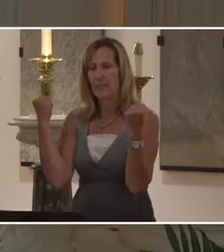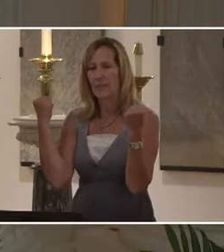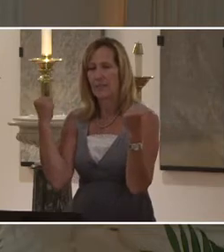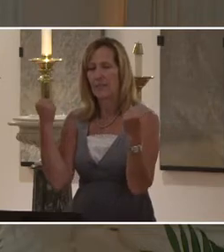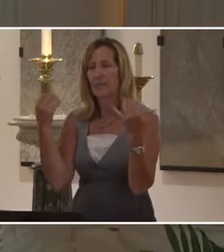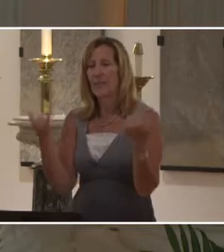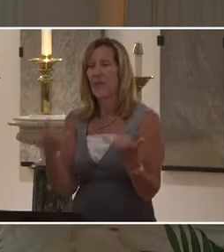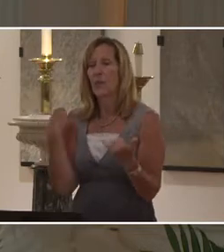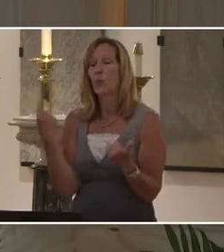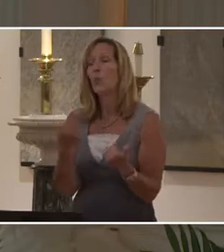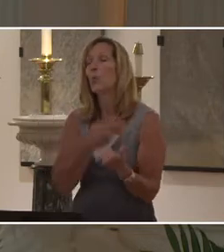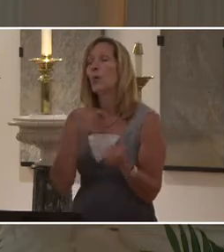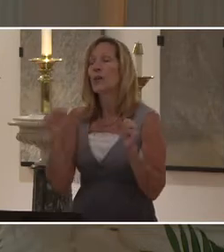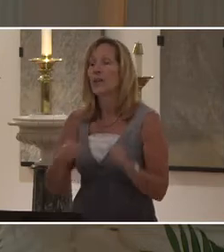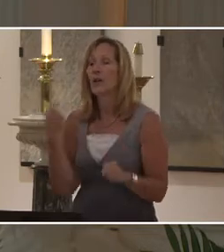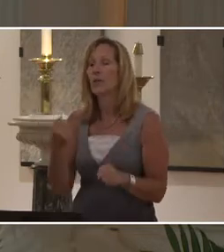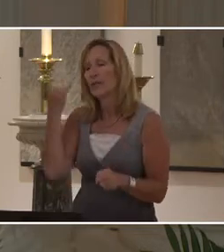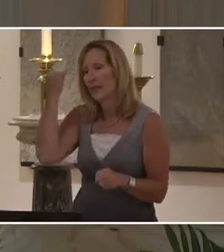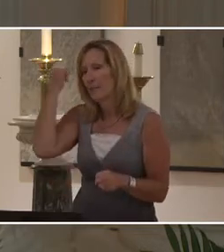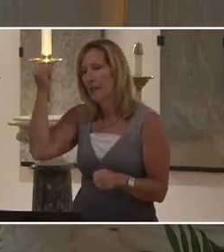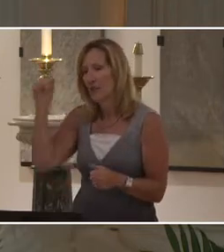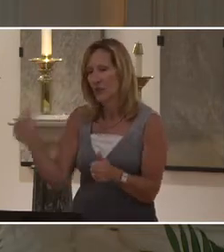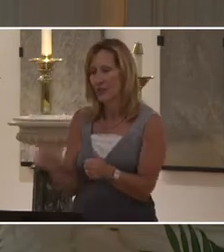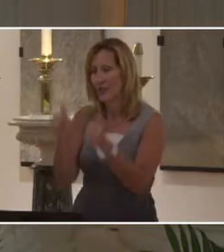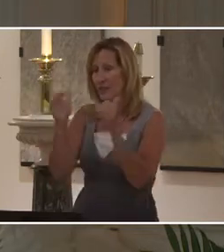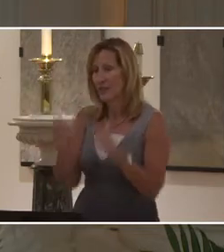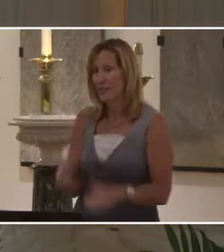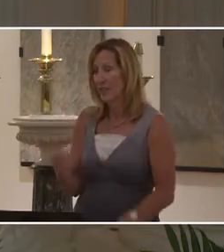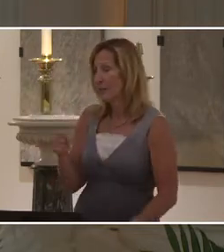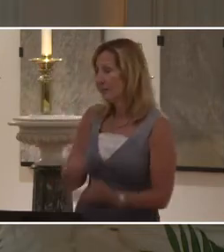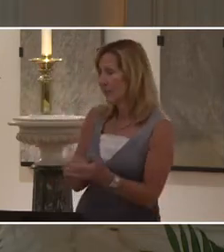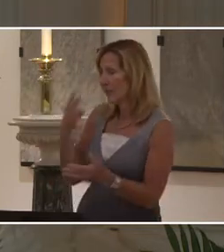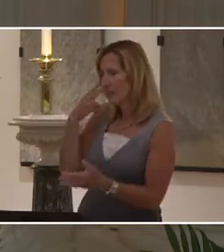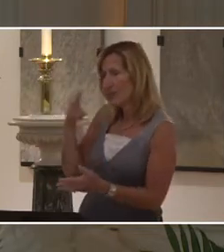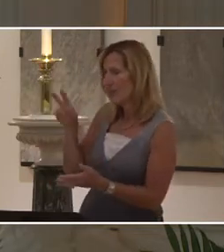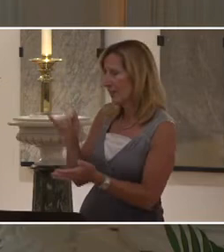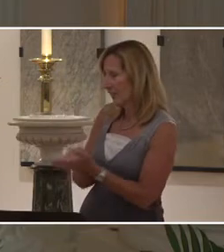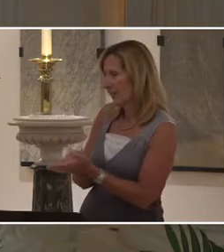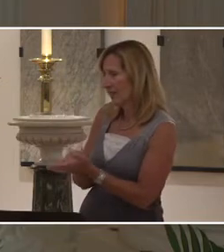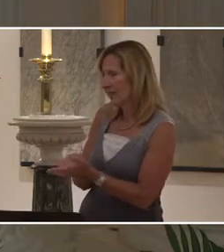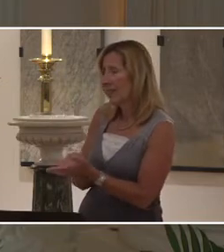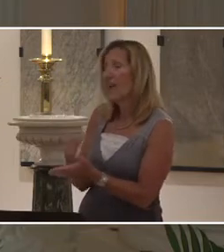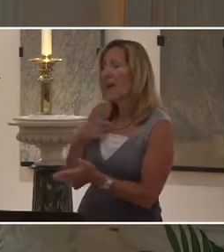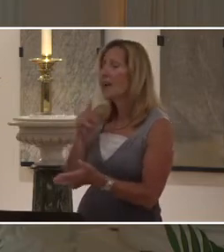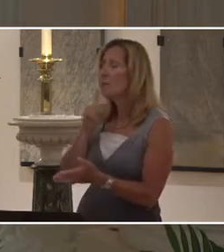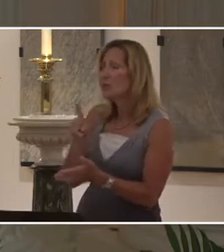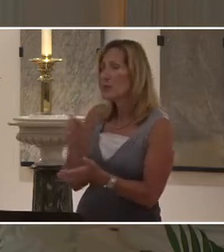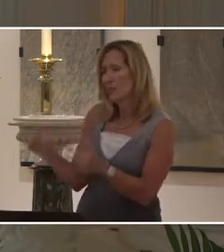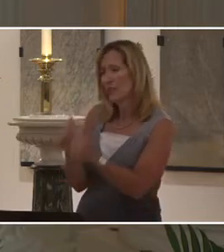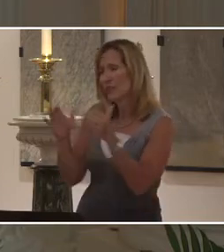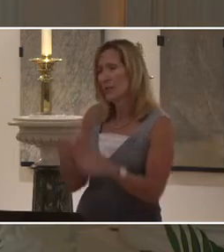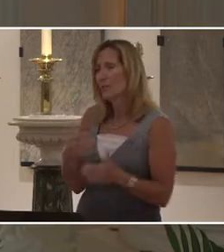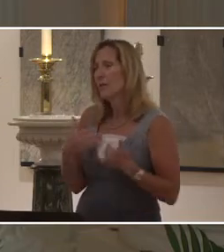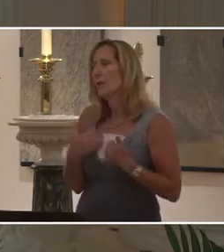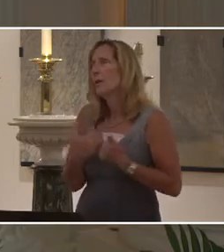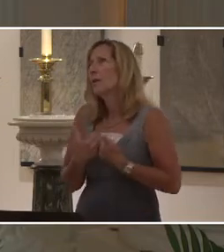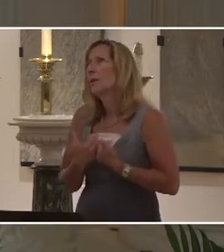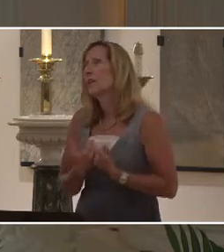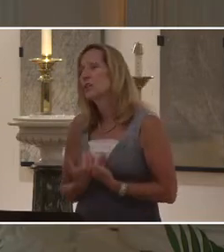Now, we can only imagine the disciples' reaction at the end of that day, because I'm pretty sure they were exhausted